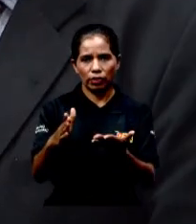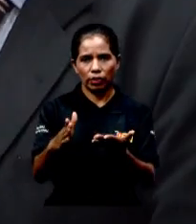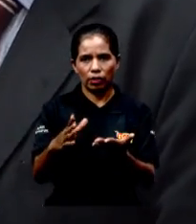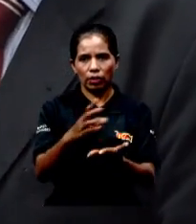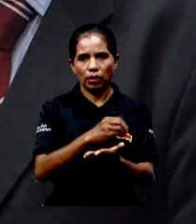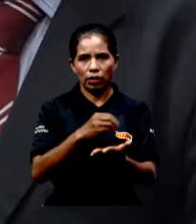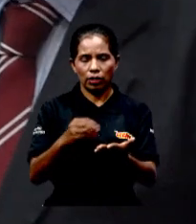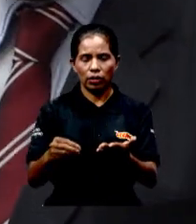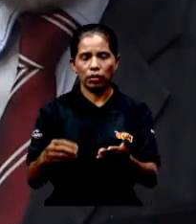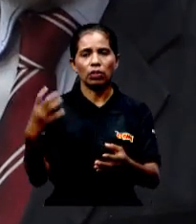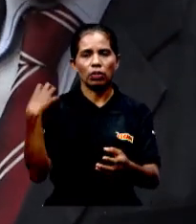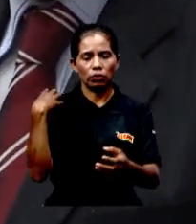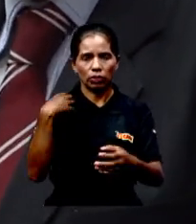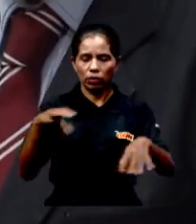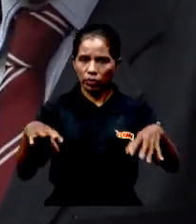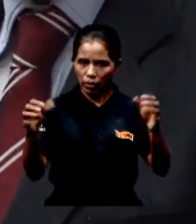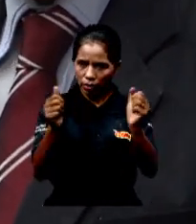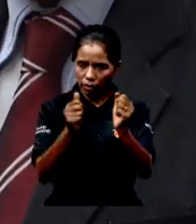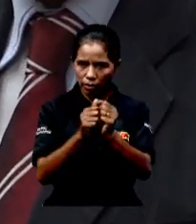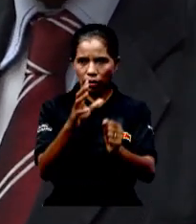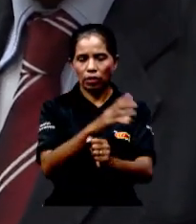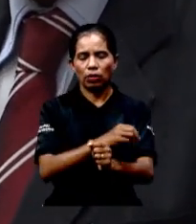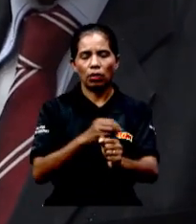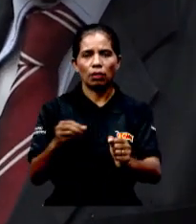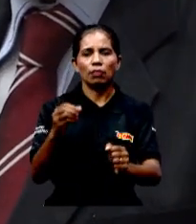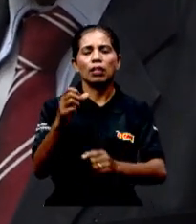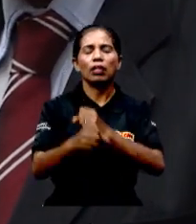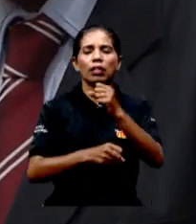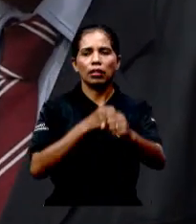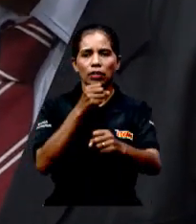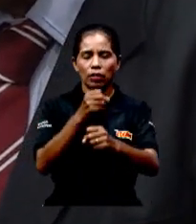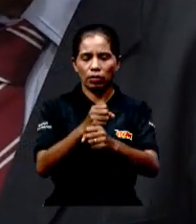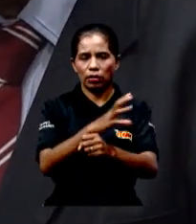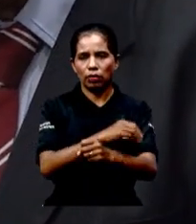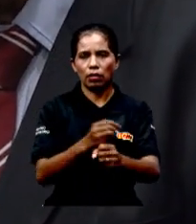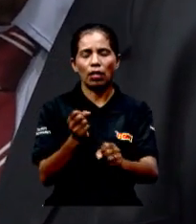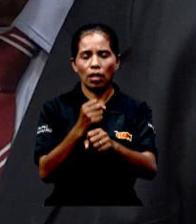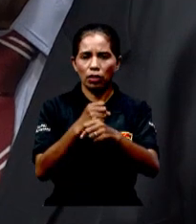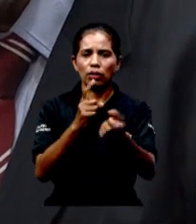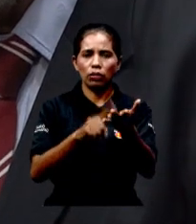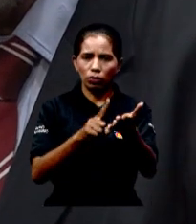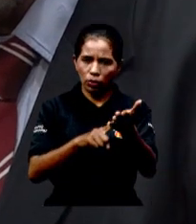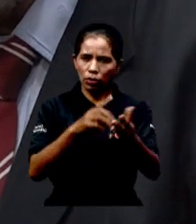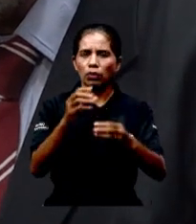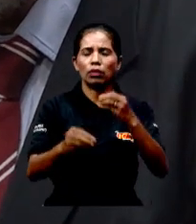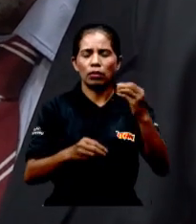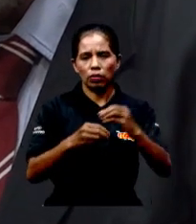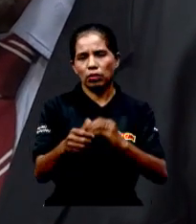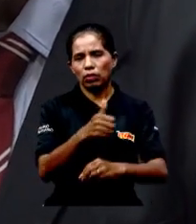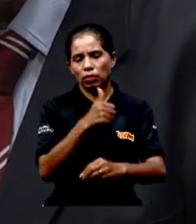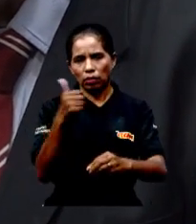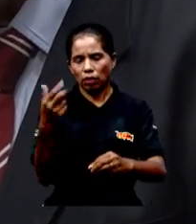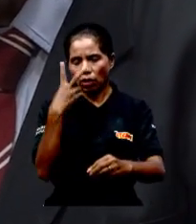foreign office consultation on annual basis. We would like to discuss our issues in order to resolve